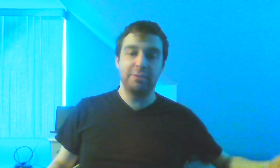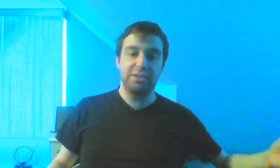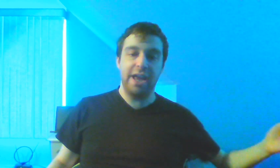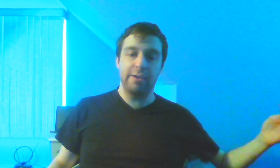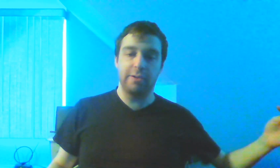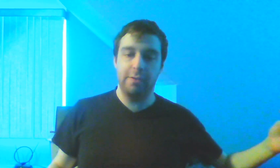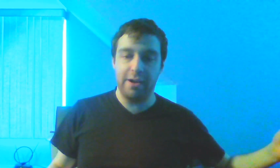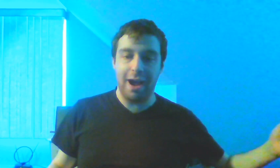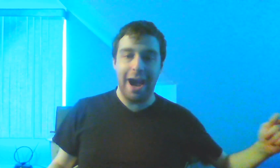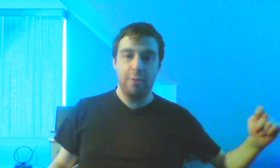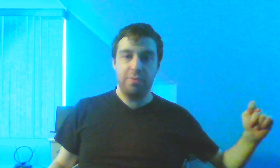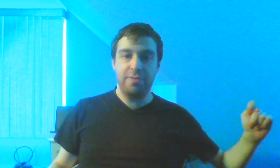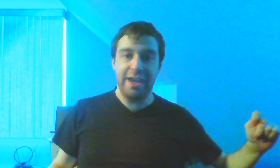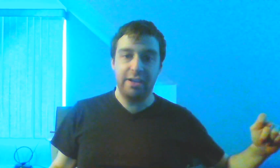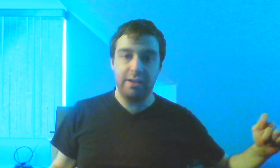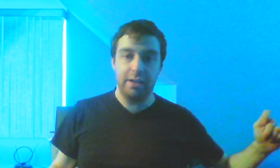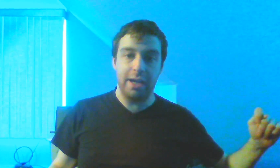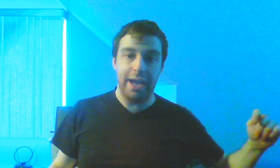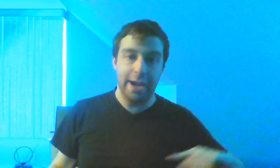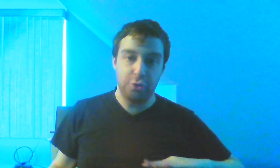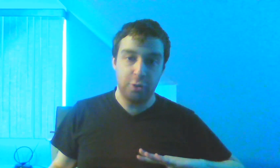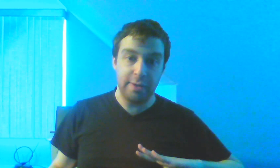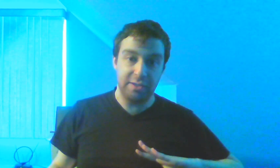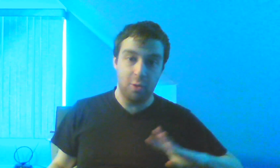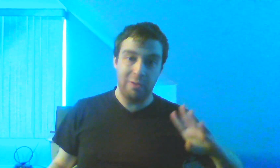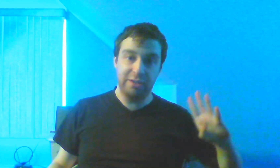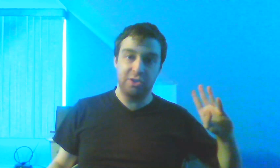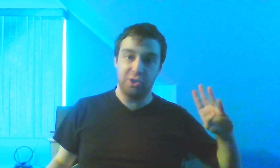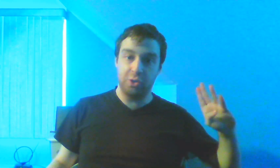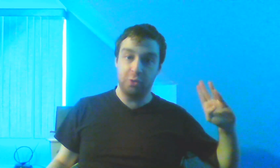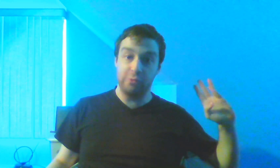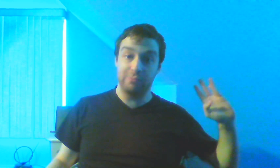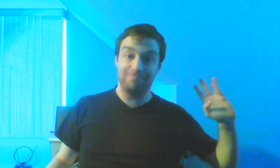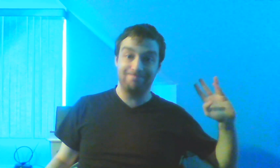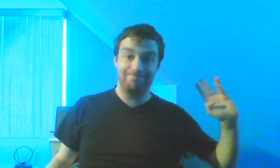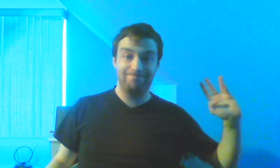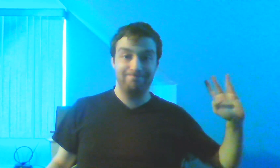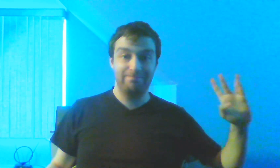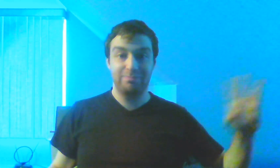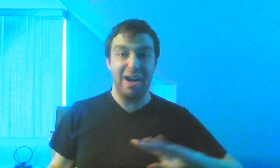as I was saying earlier, I don't think Andrew is going to